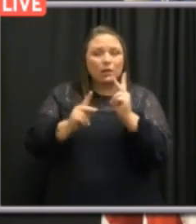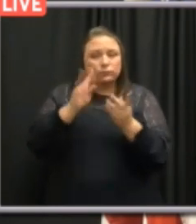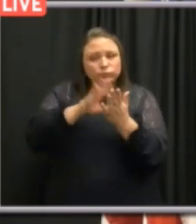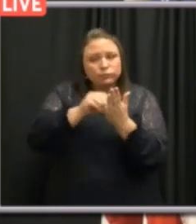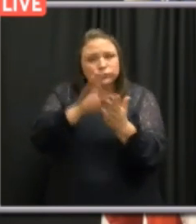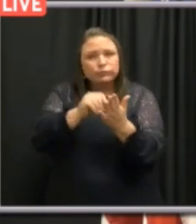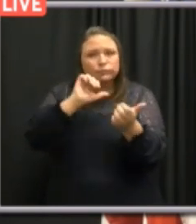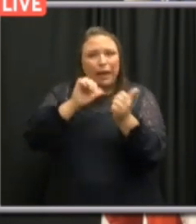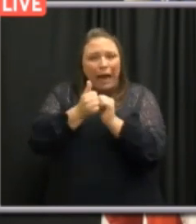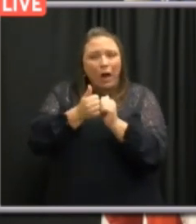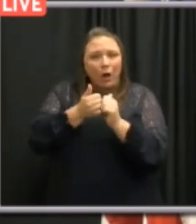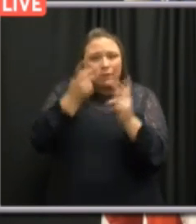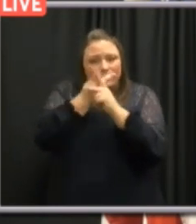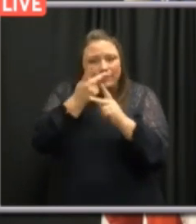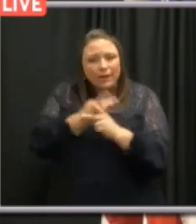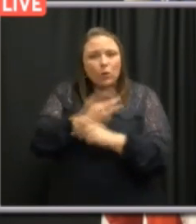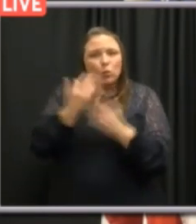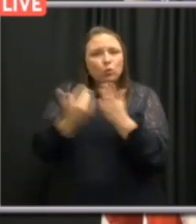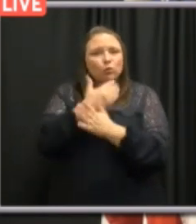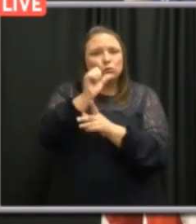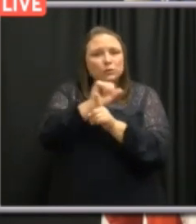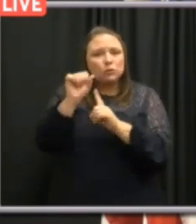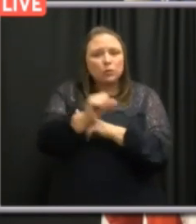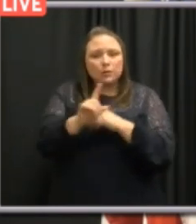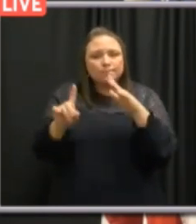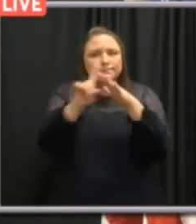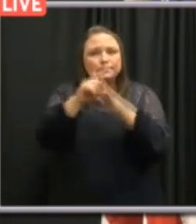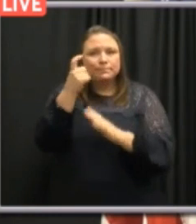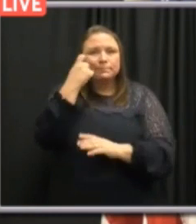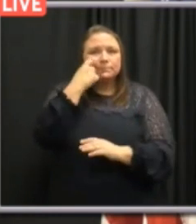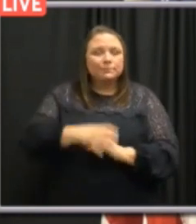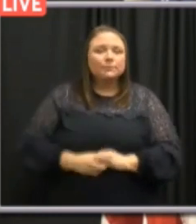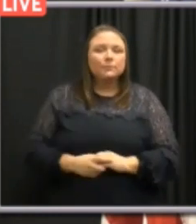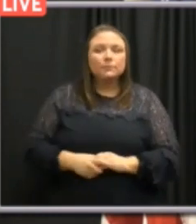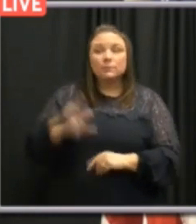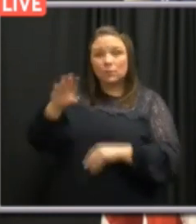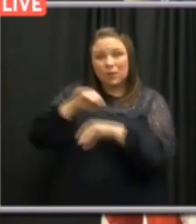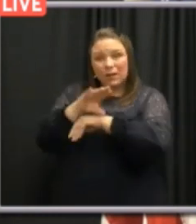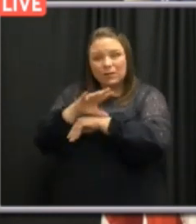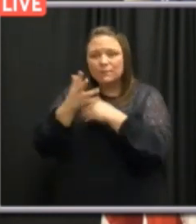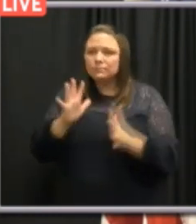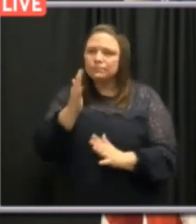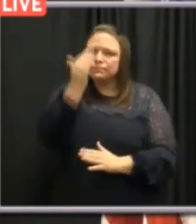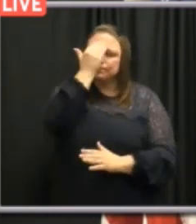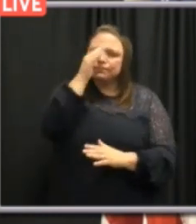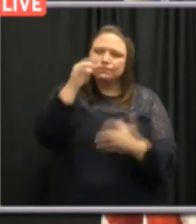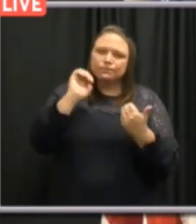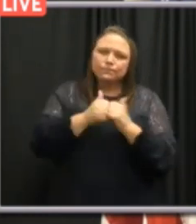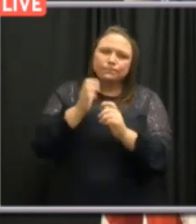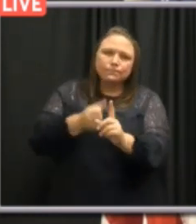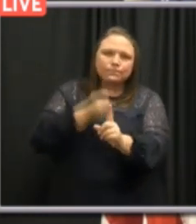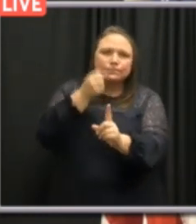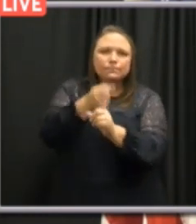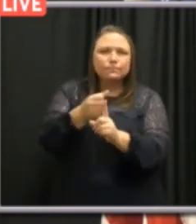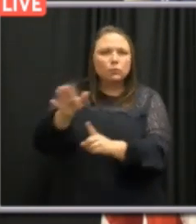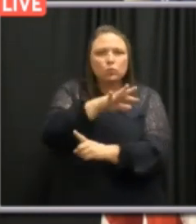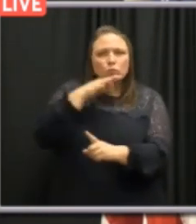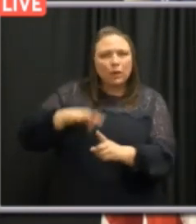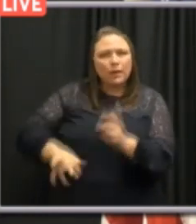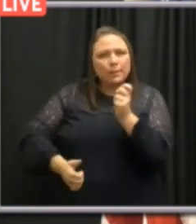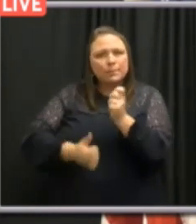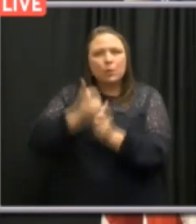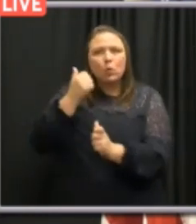learn how to navigate this new financial situation. Counselors know what impacts a person's credit the